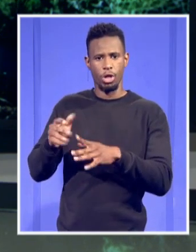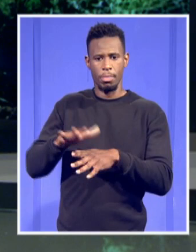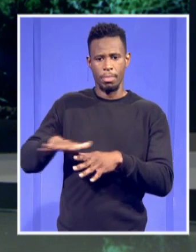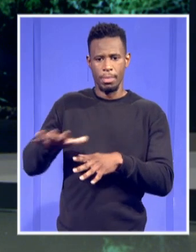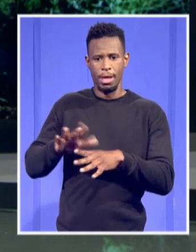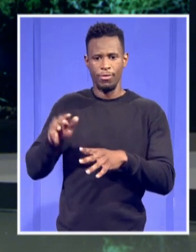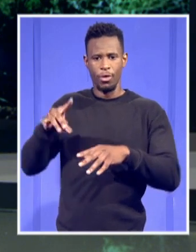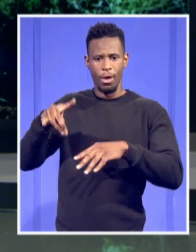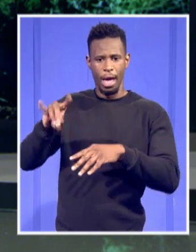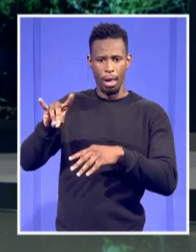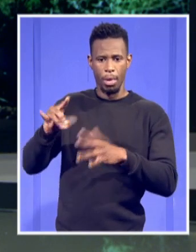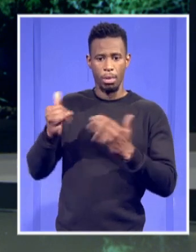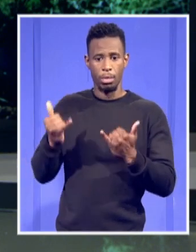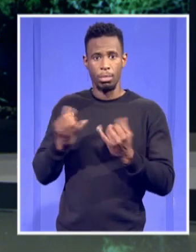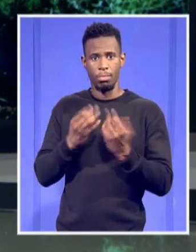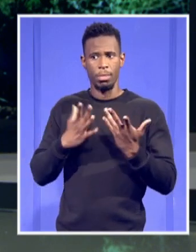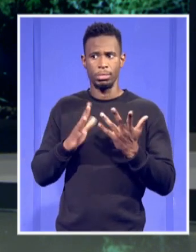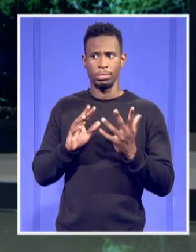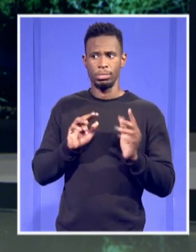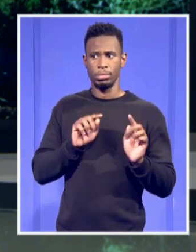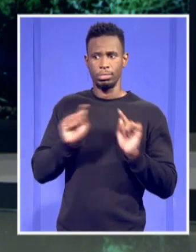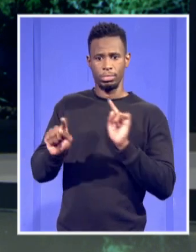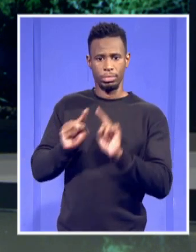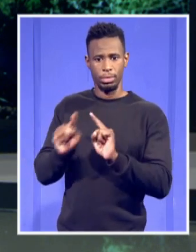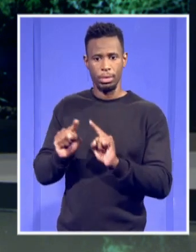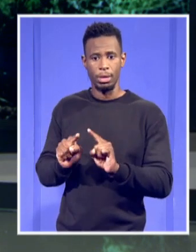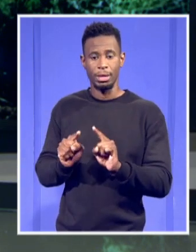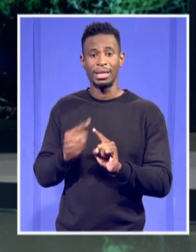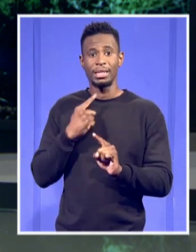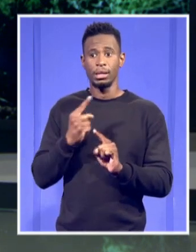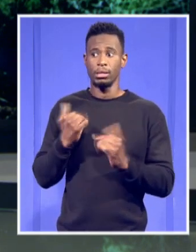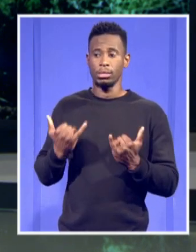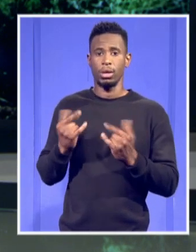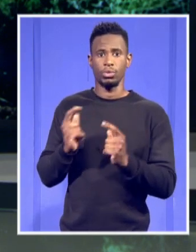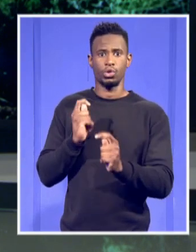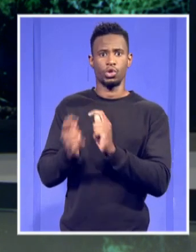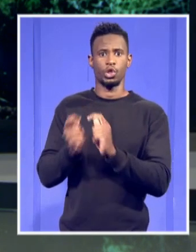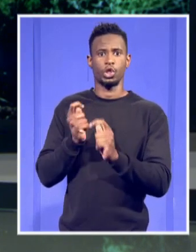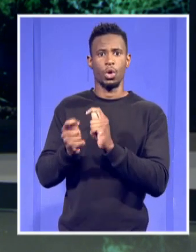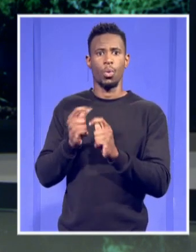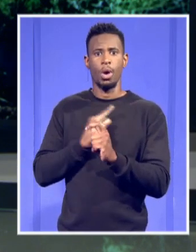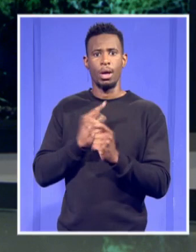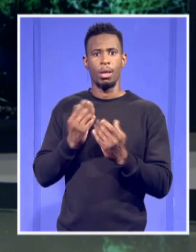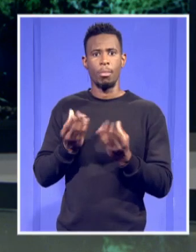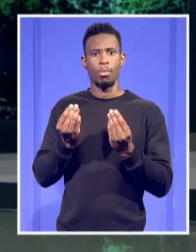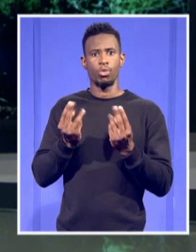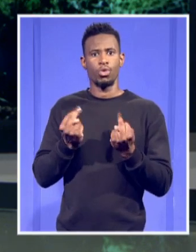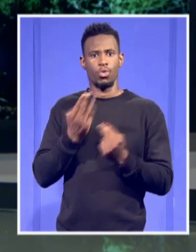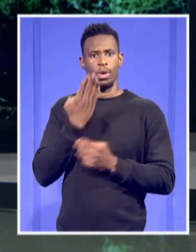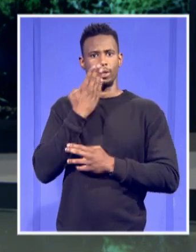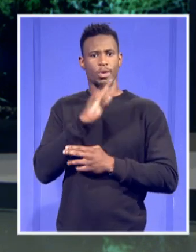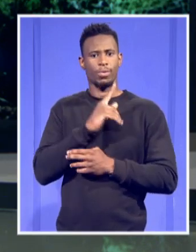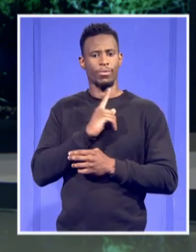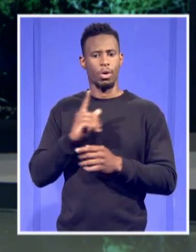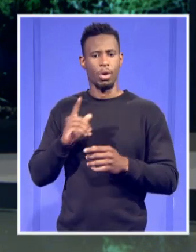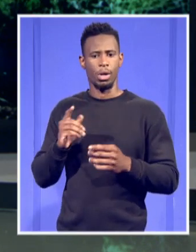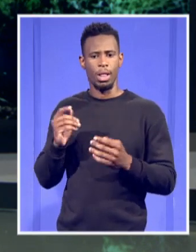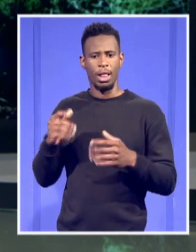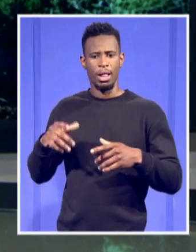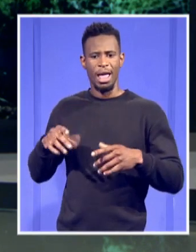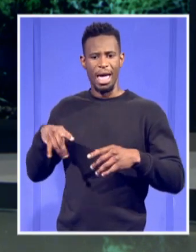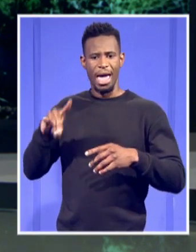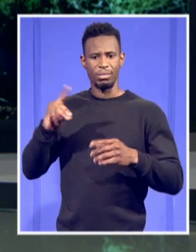groups say in the last few decades there's been radical change in the attitude towards wildlife conservation. So in the